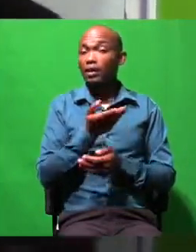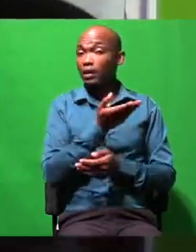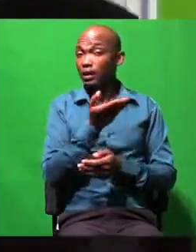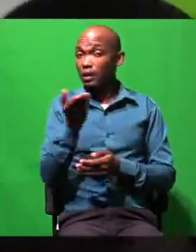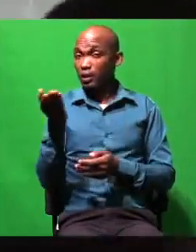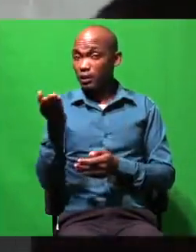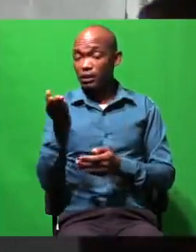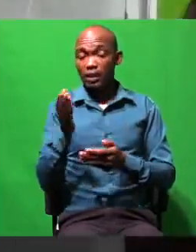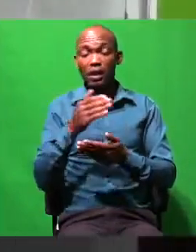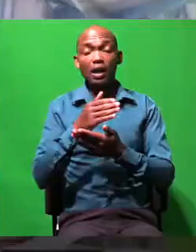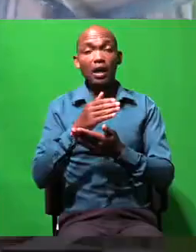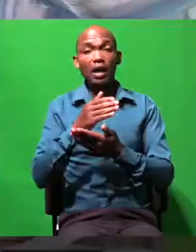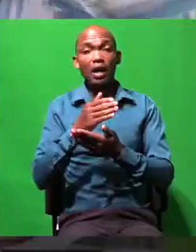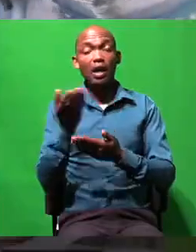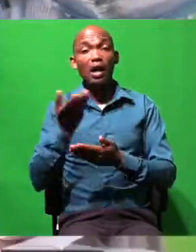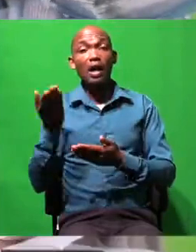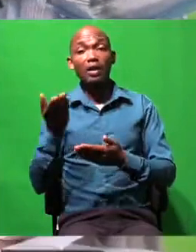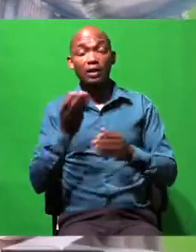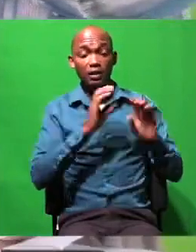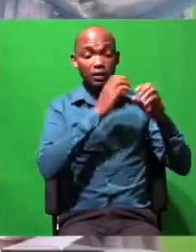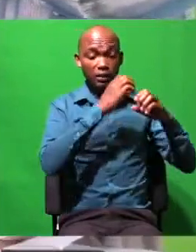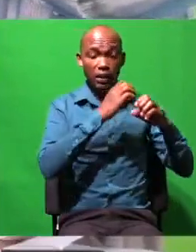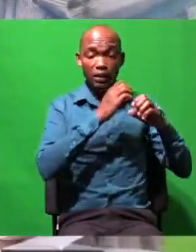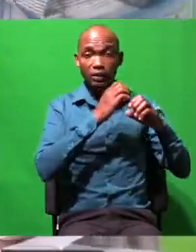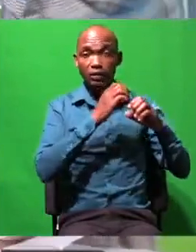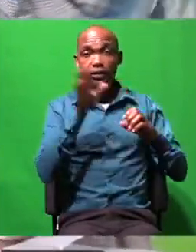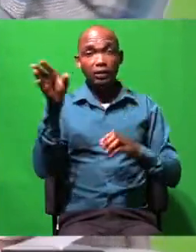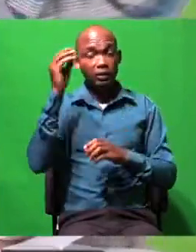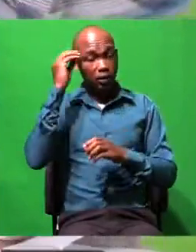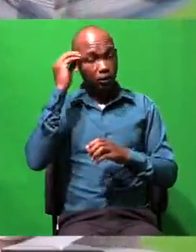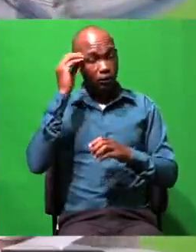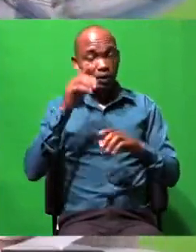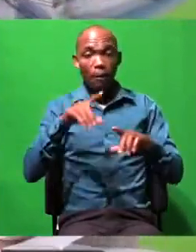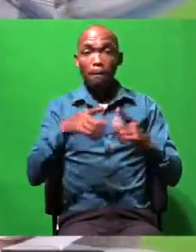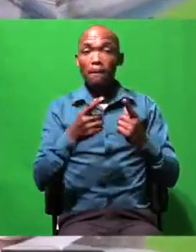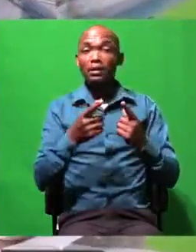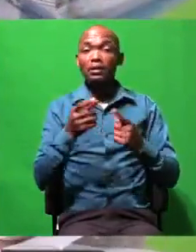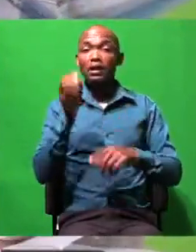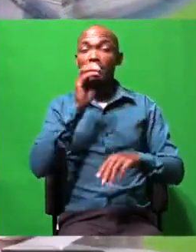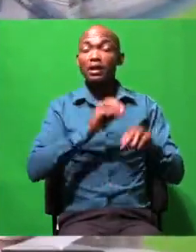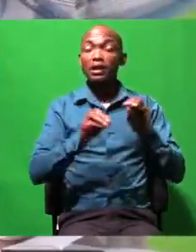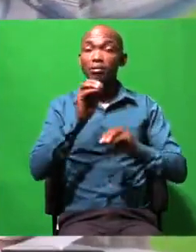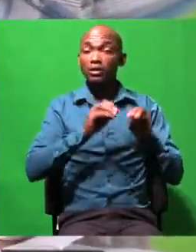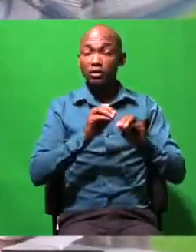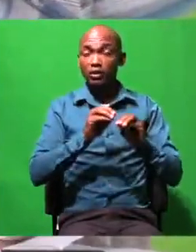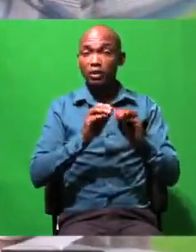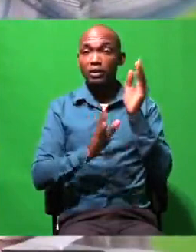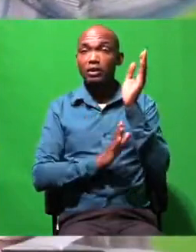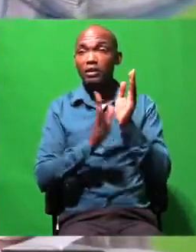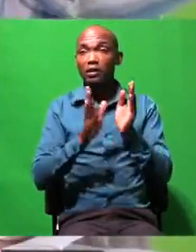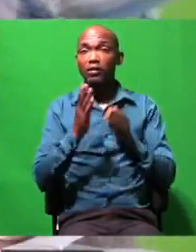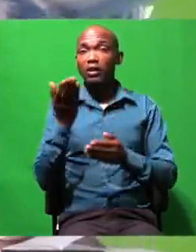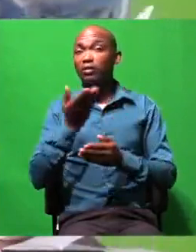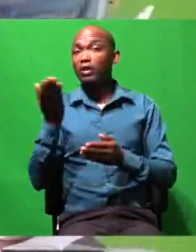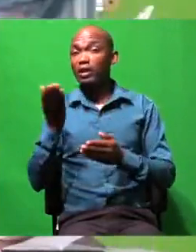These are other science subjects. But chemistry itself has